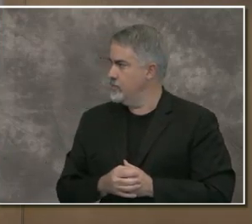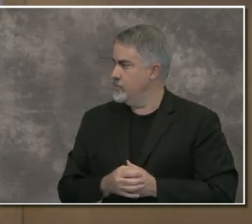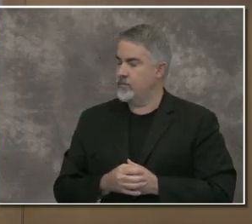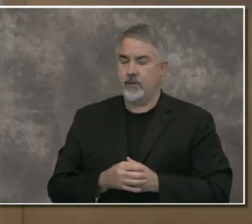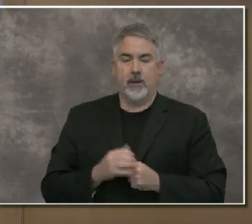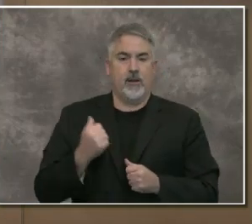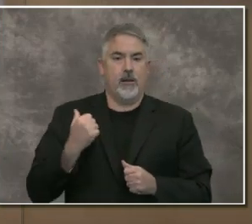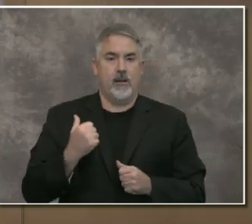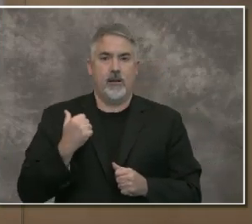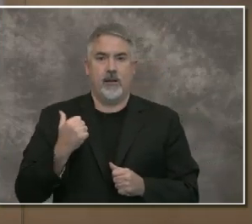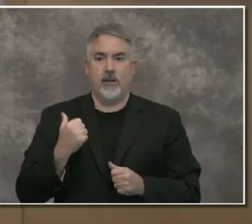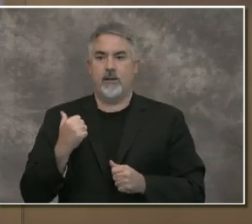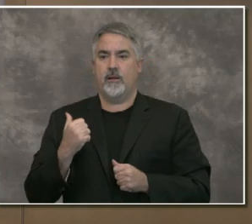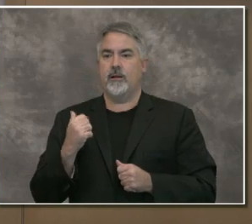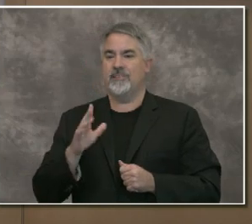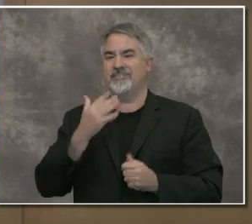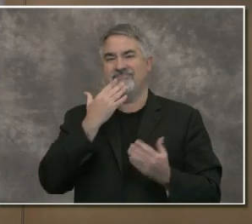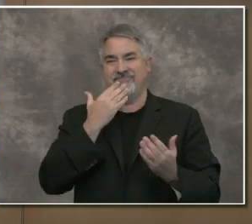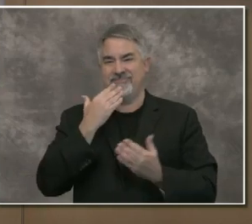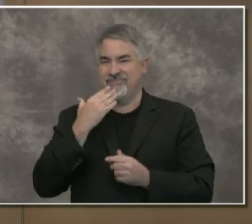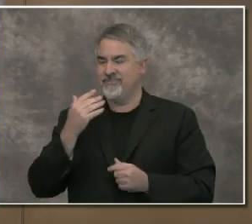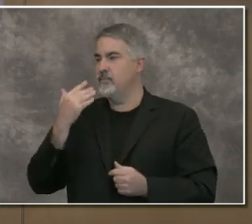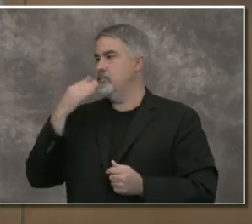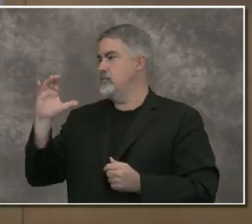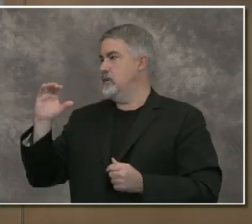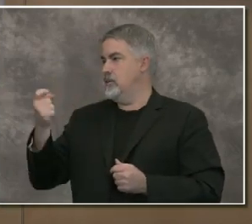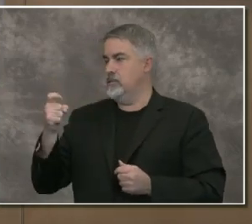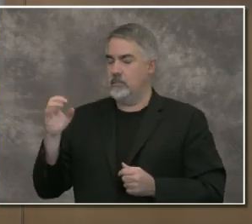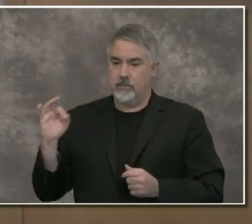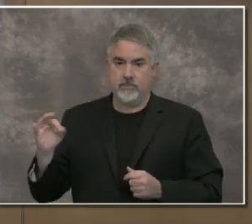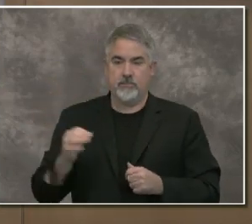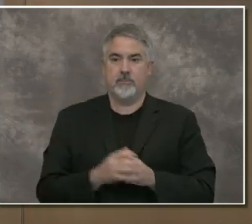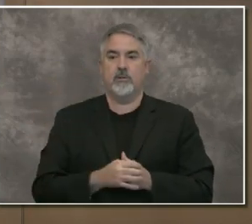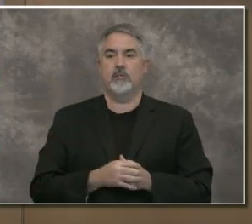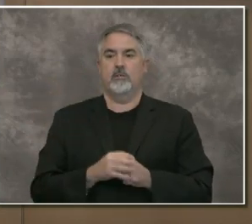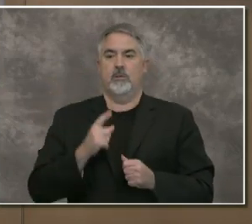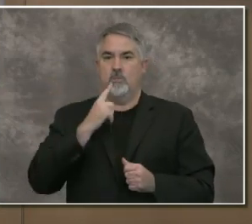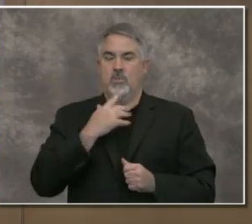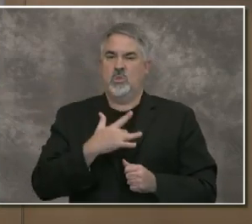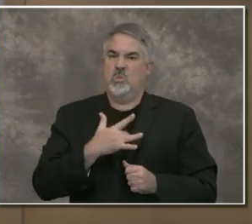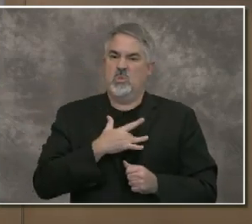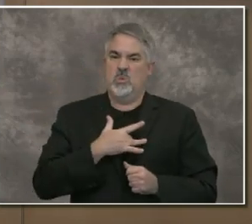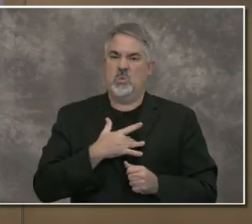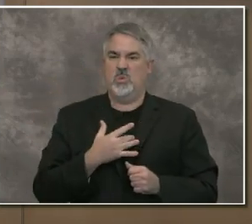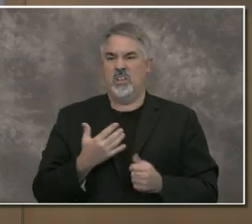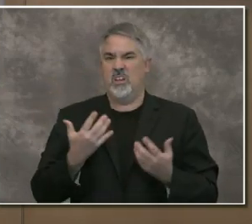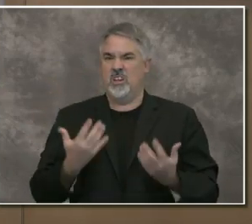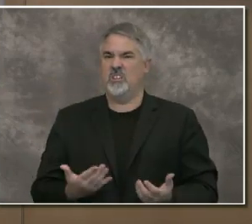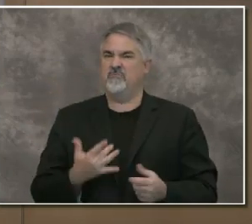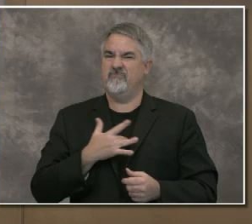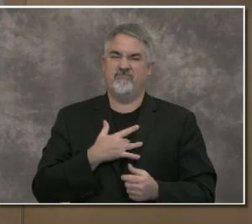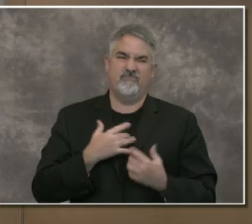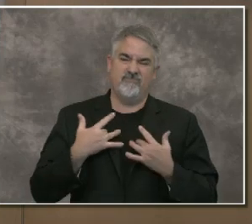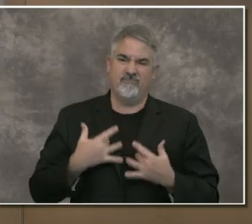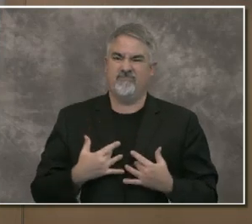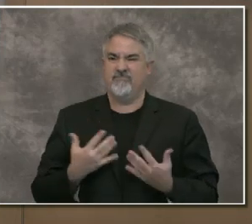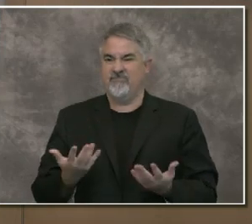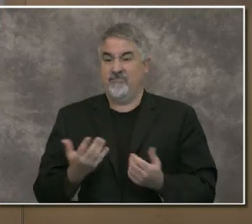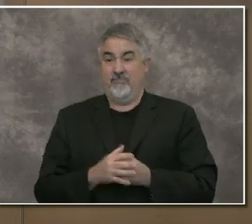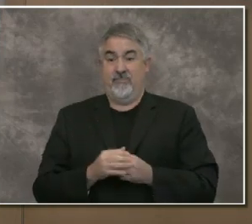Thank you, Chair Cox, and good afternoon. It is with a heavy heart we come before you today. As you will see in the numbers that we report